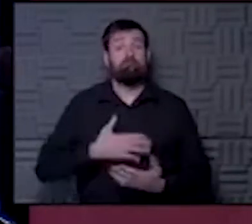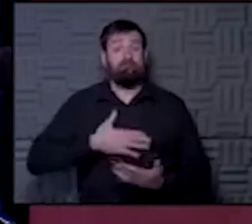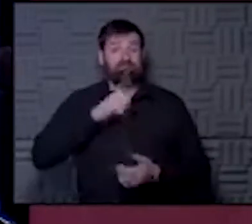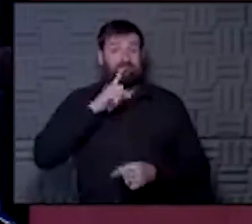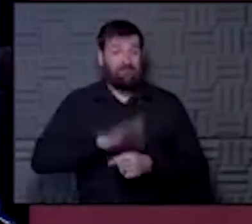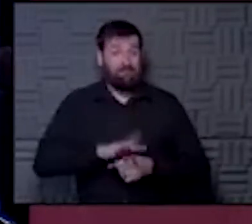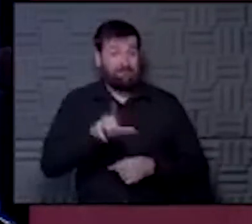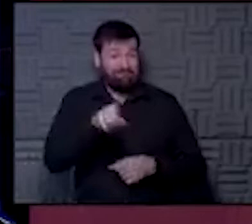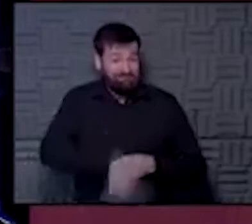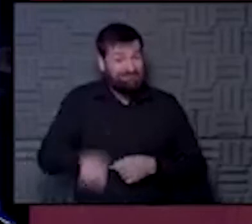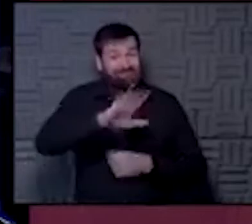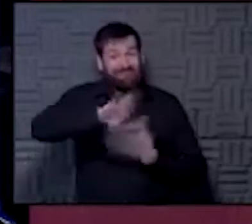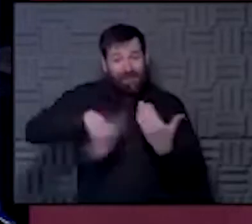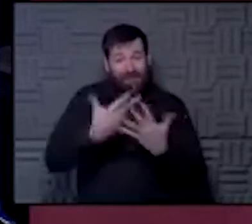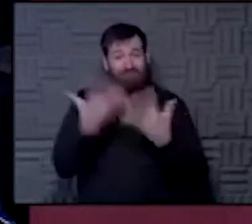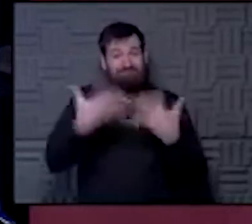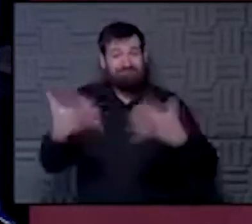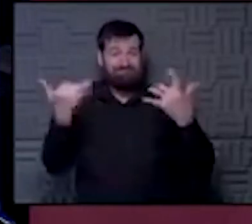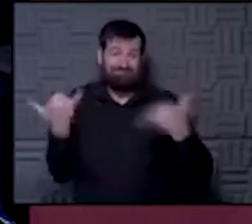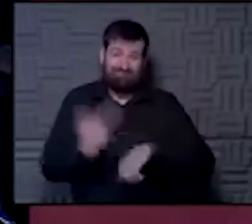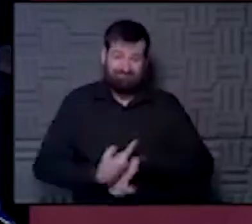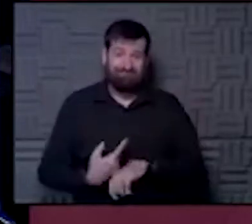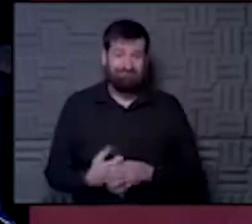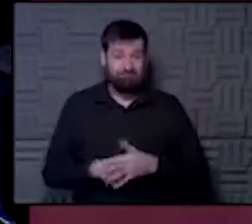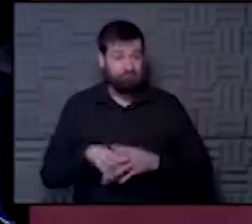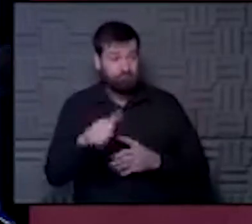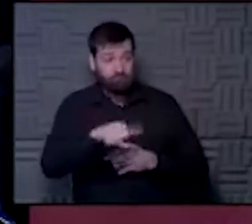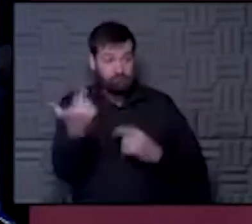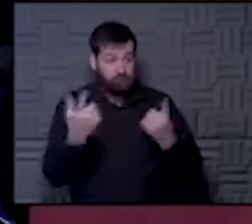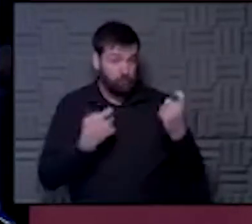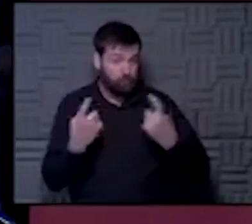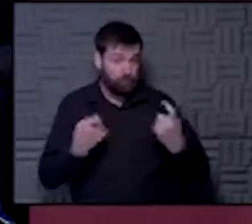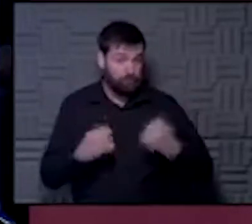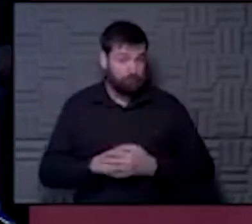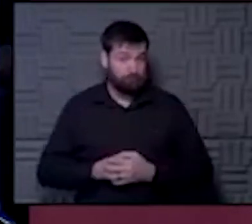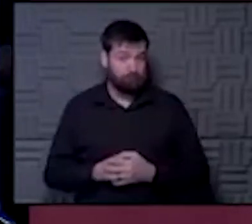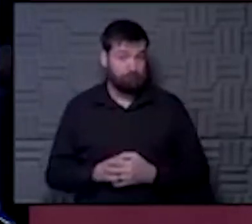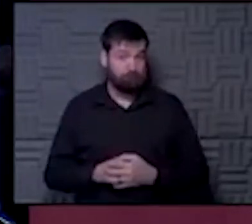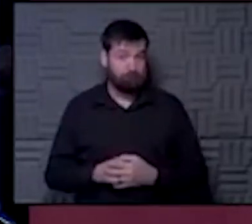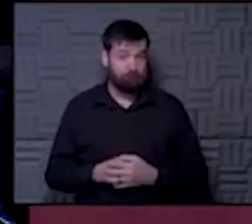to you and to all of our listeners today. Any other questions?